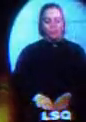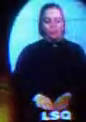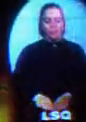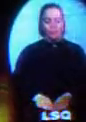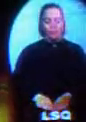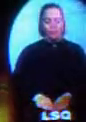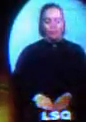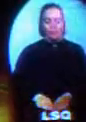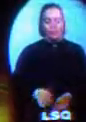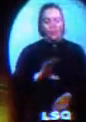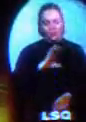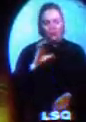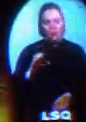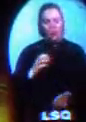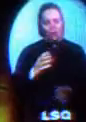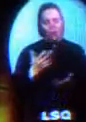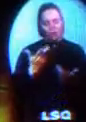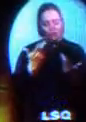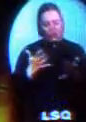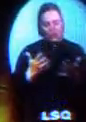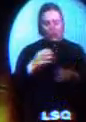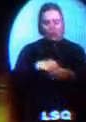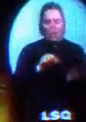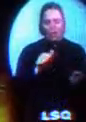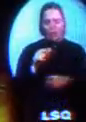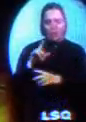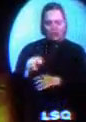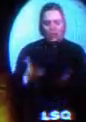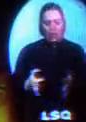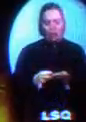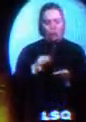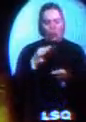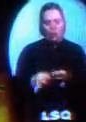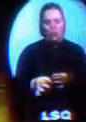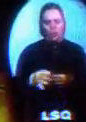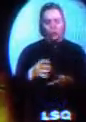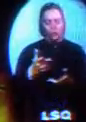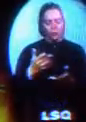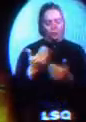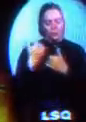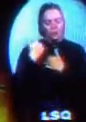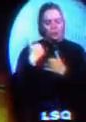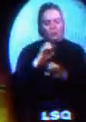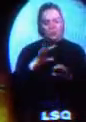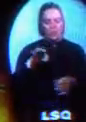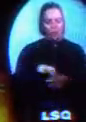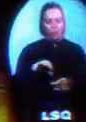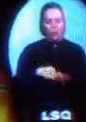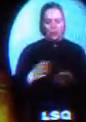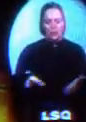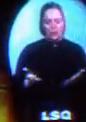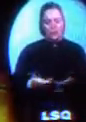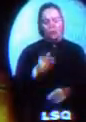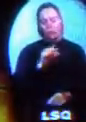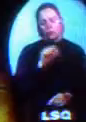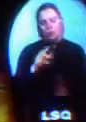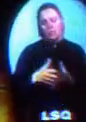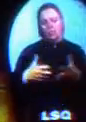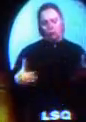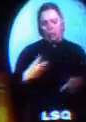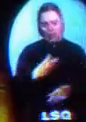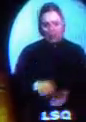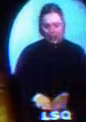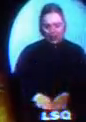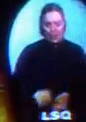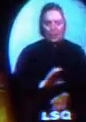Mr. Speaker, Canada has done more than its share in Afghanistan by extending the military mission. Without a